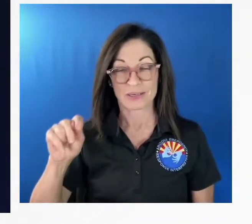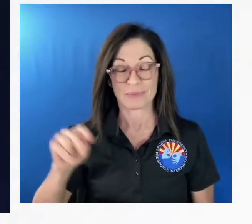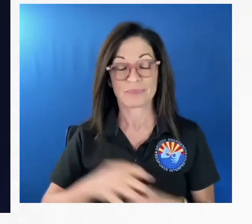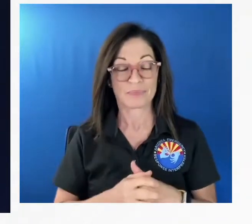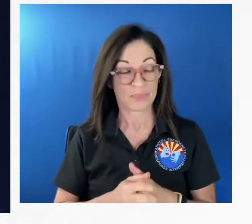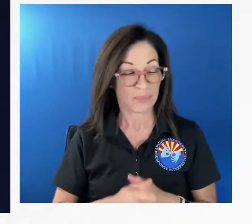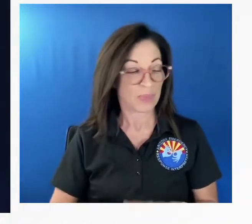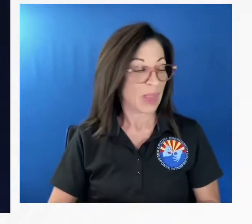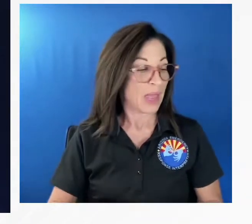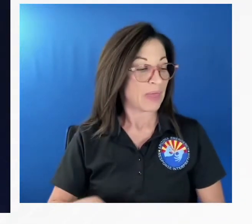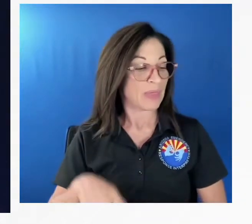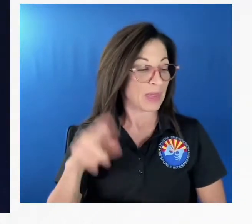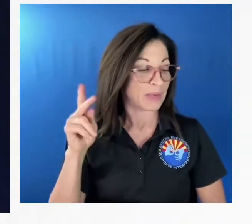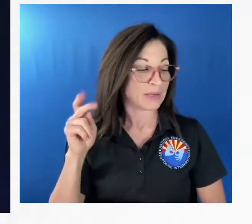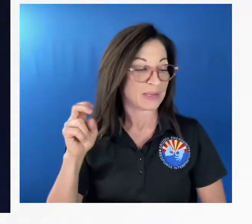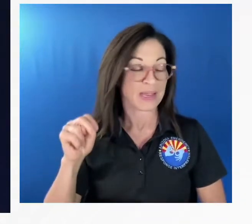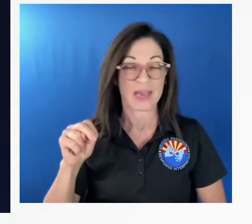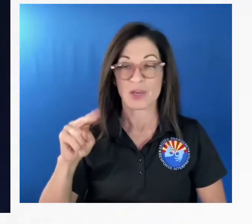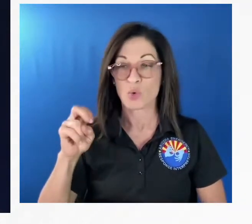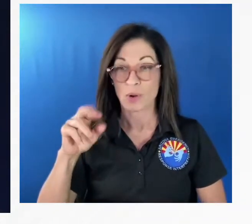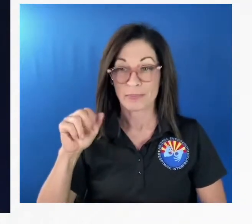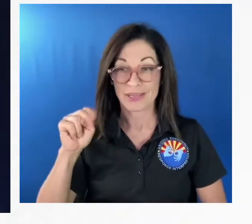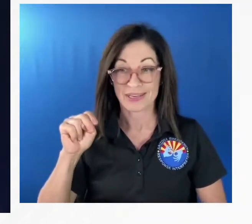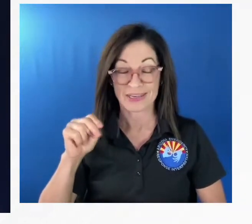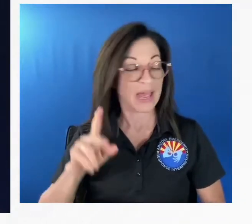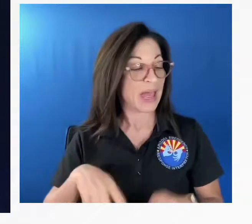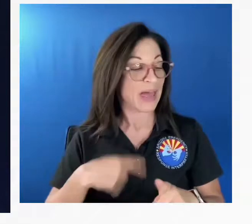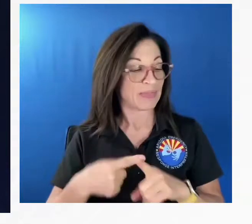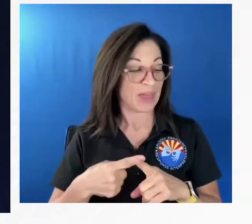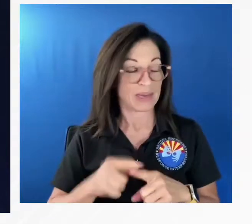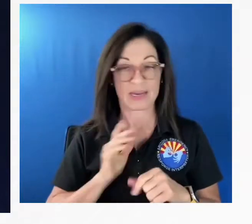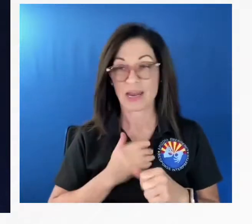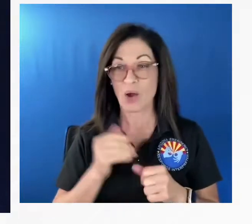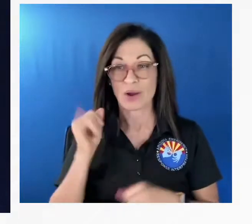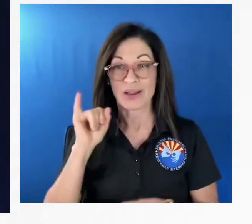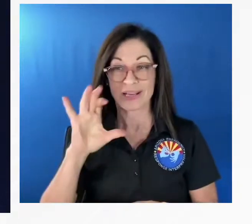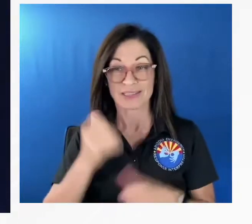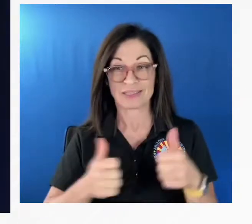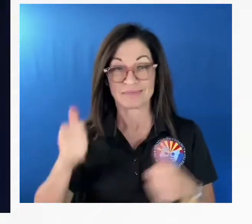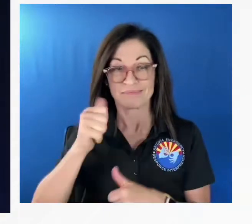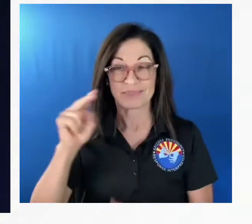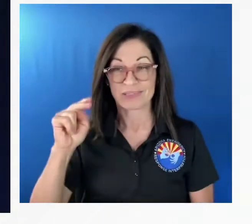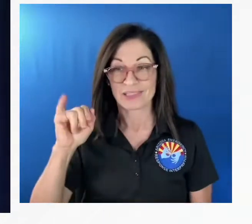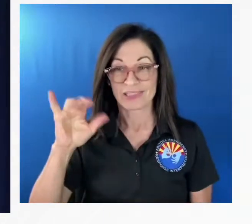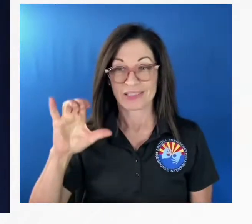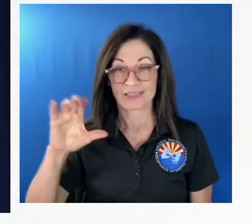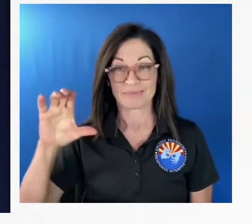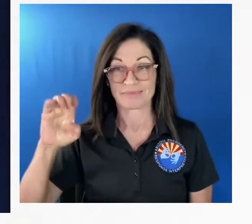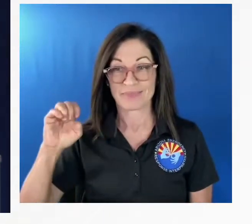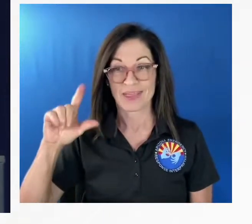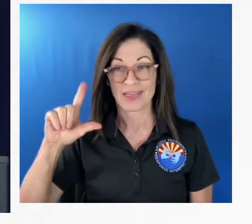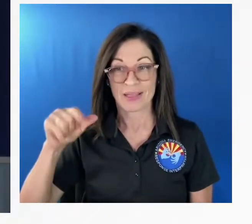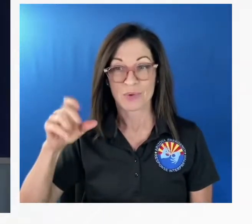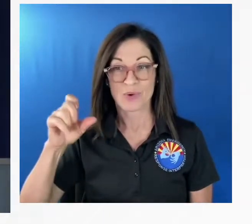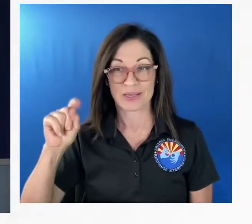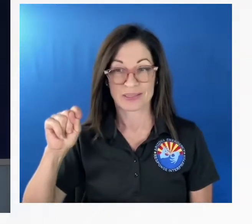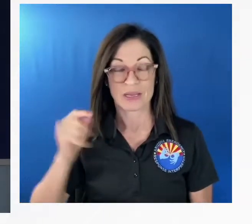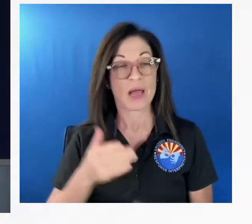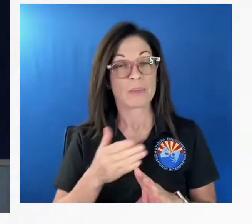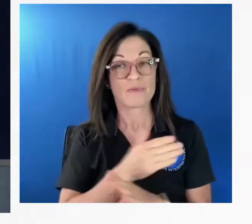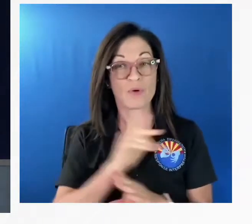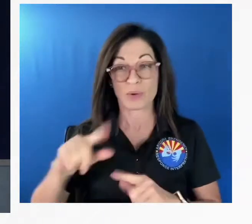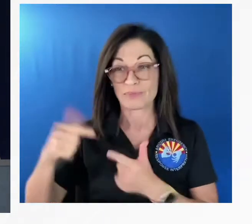Fire Chief, and our closing comments from our Incident Commander, Nick Elmquist. Now, before we turn it over, if you had